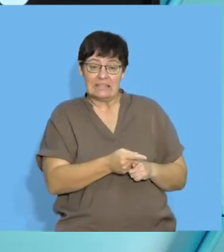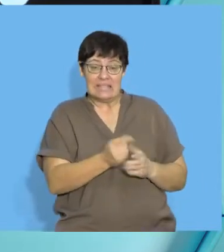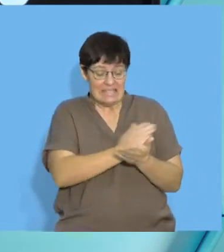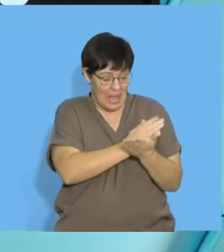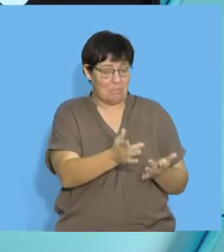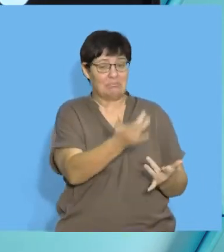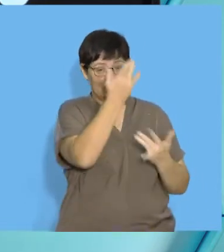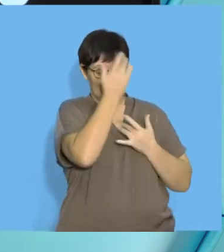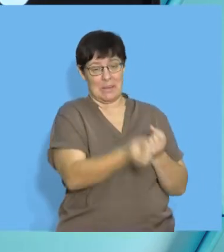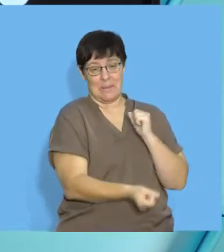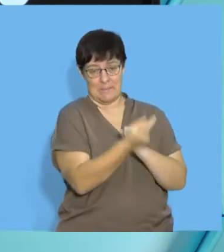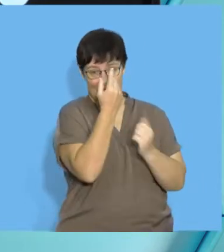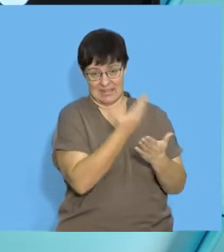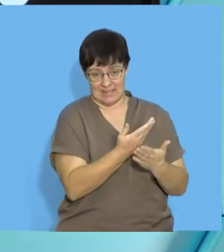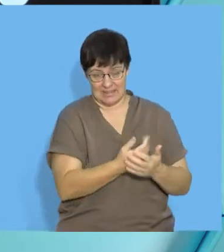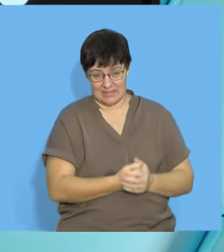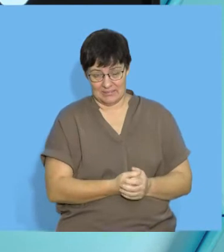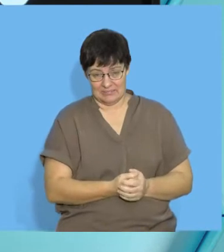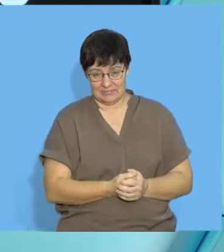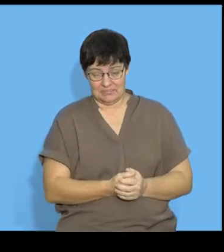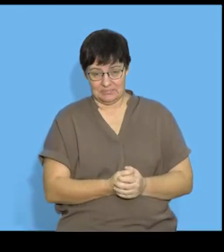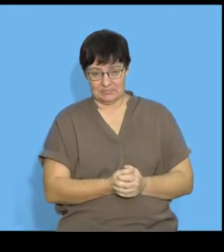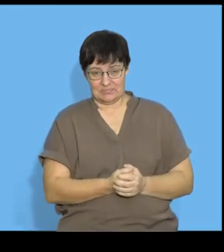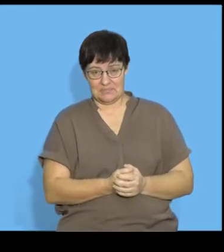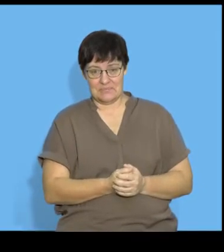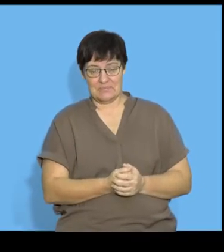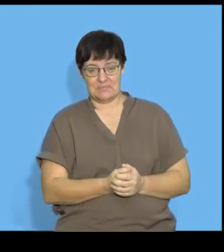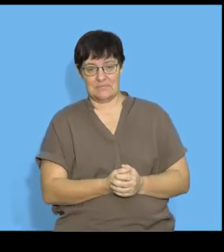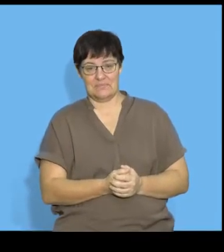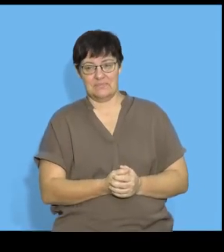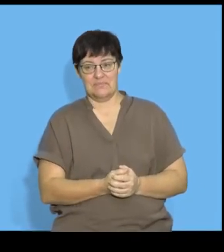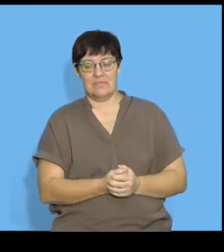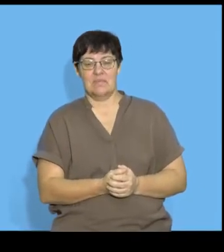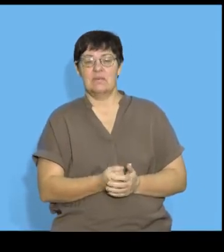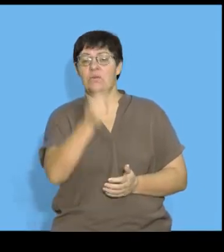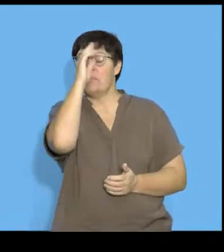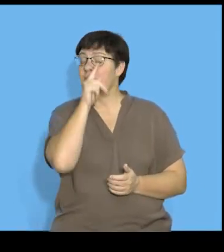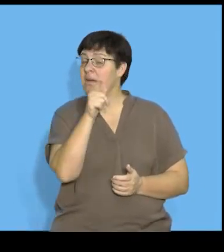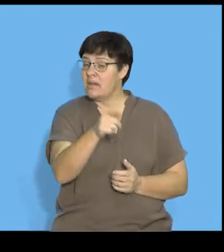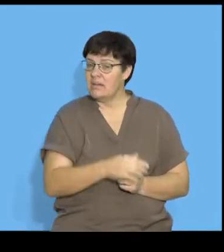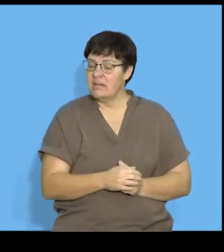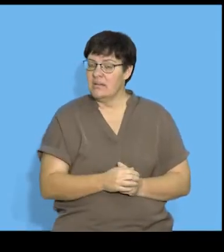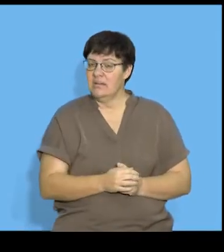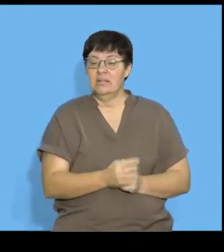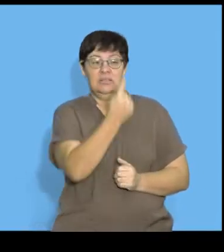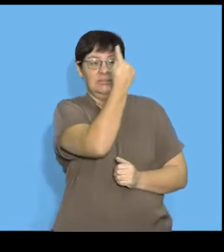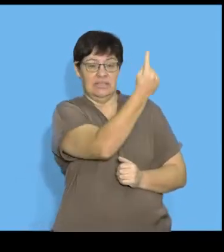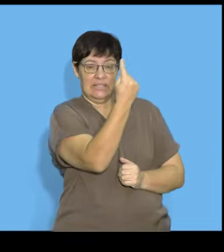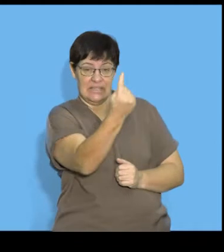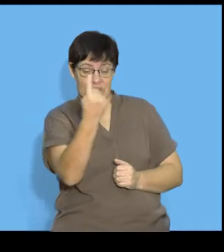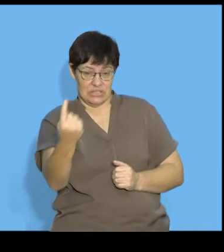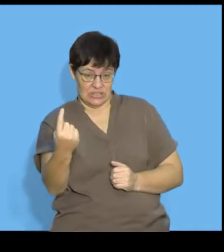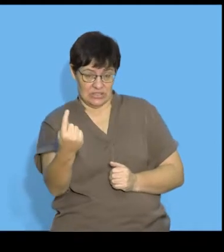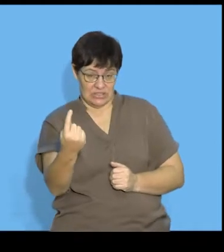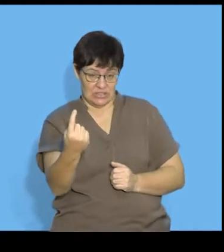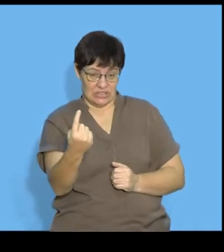going to look at when we're looking at fungus. Now, remember guys, for each of the microorganisms,